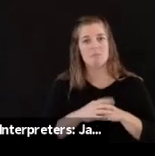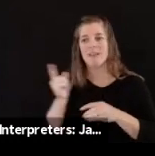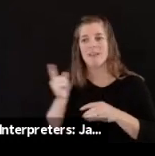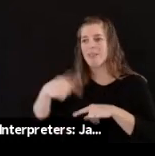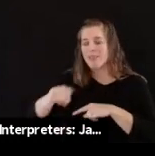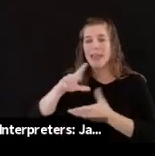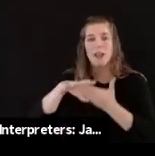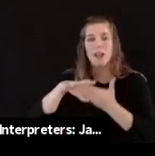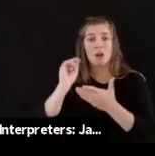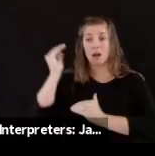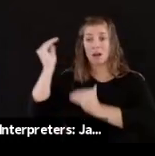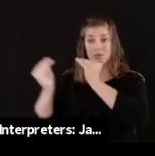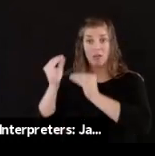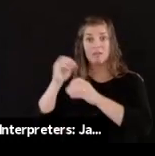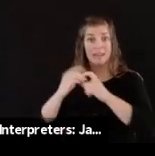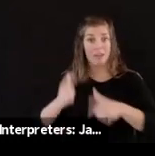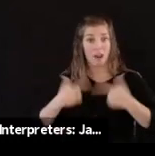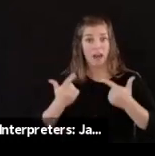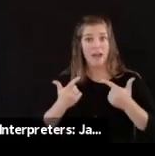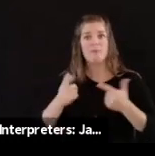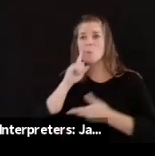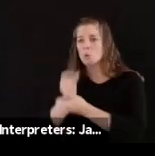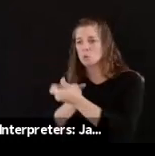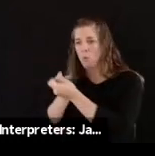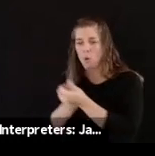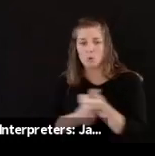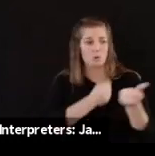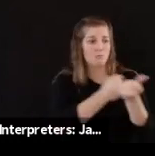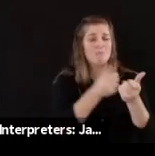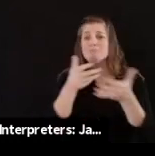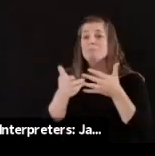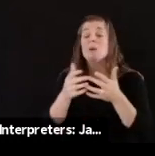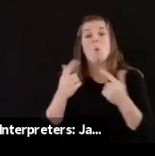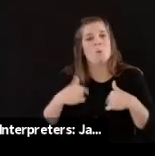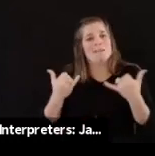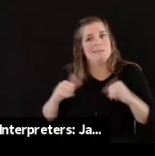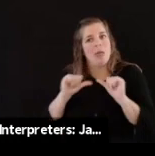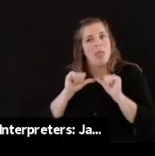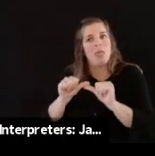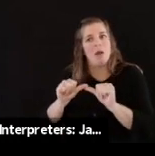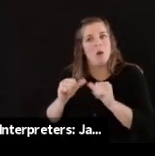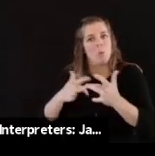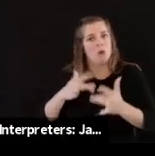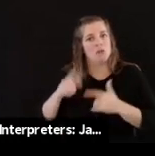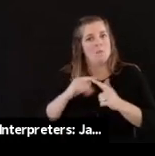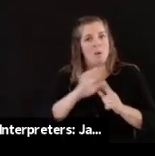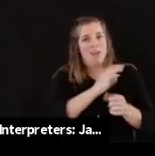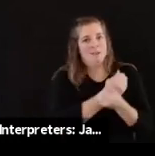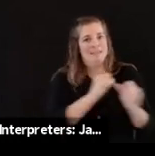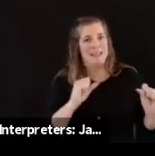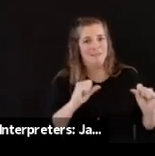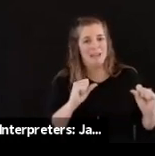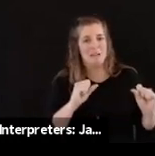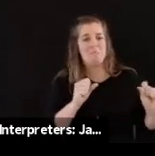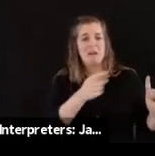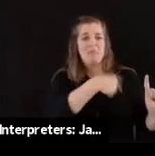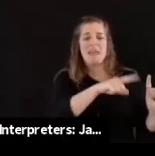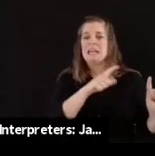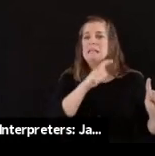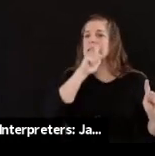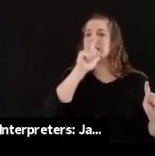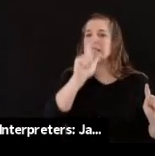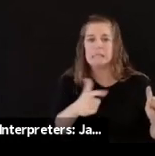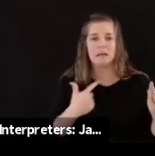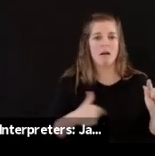support them, even as we worried for their safety. And they learned that they didn't need us to tell them how or when or even why